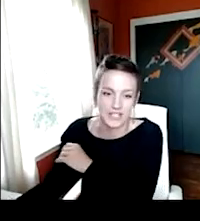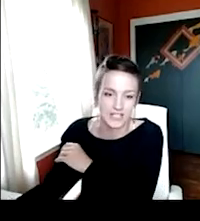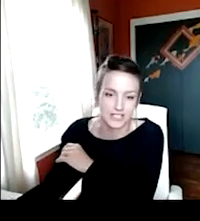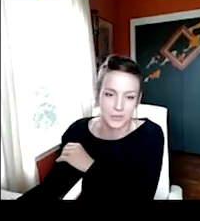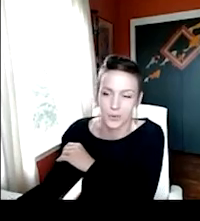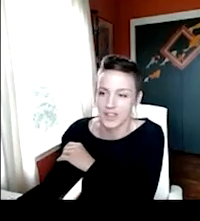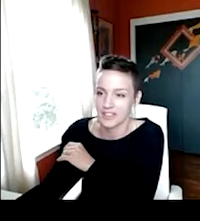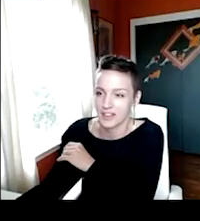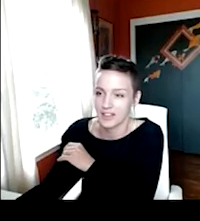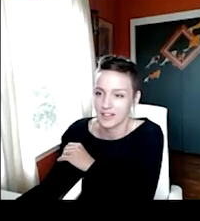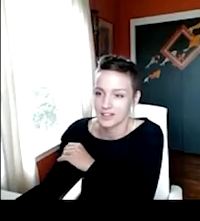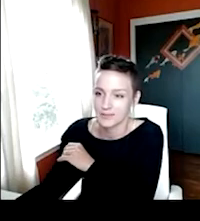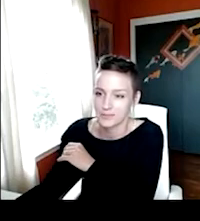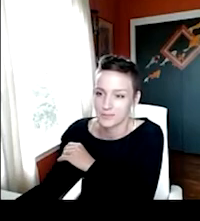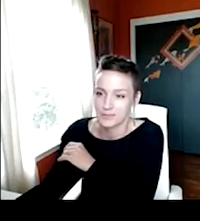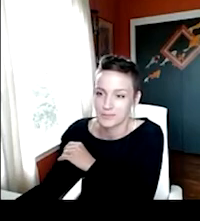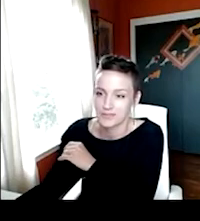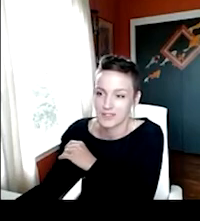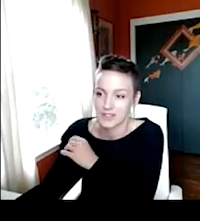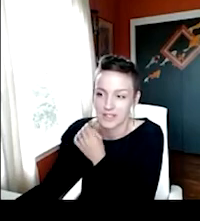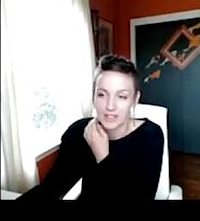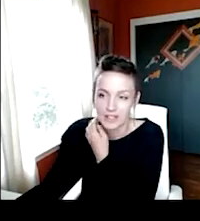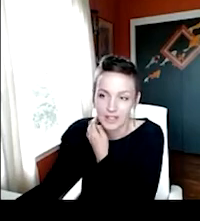leaves us with,